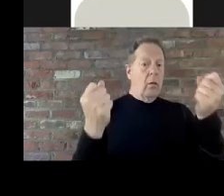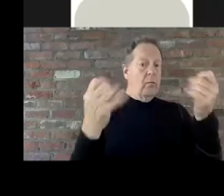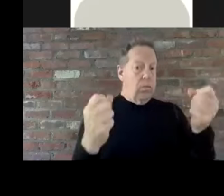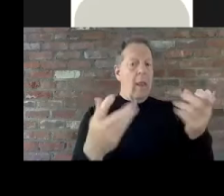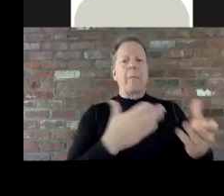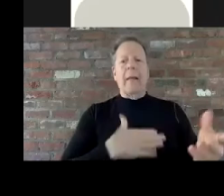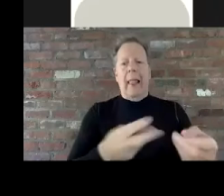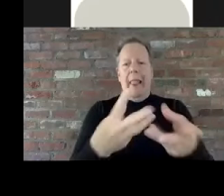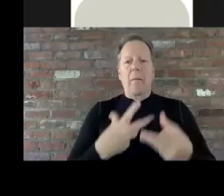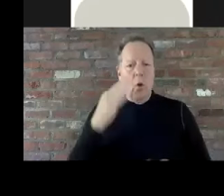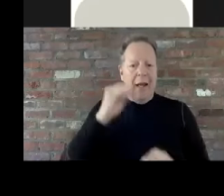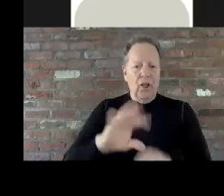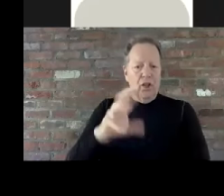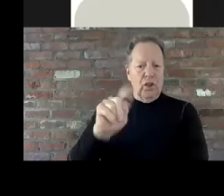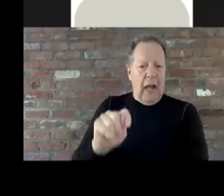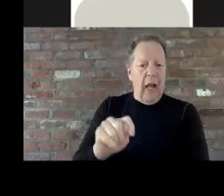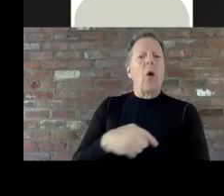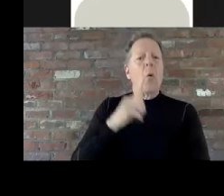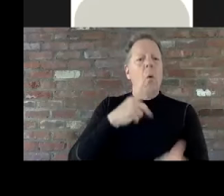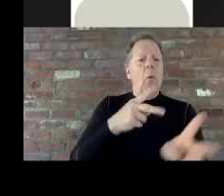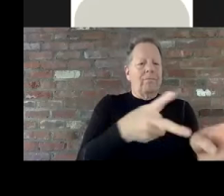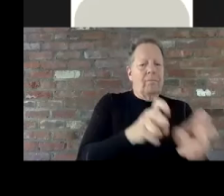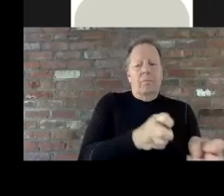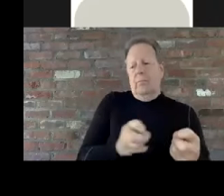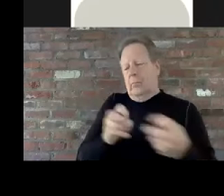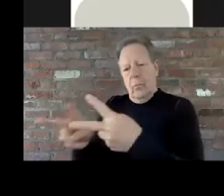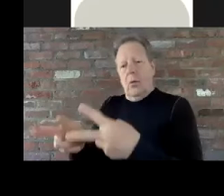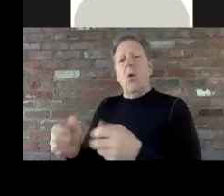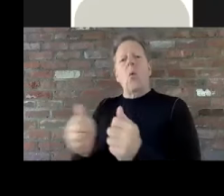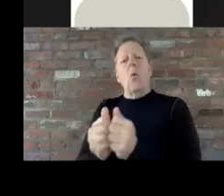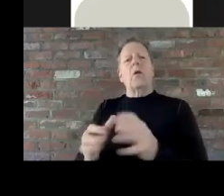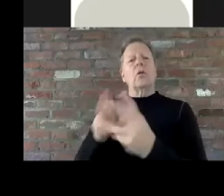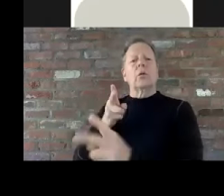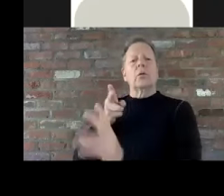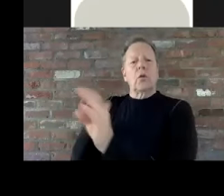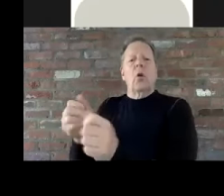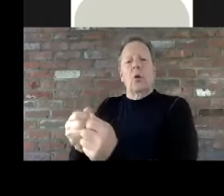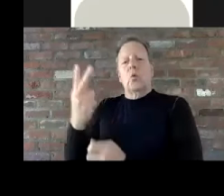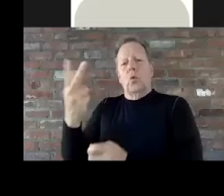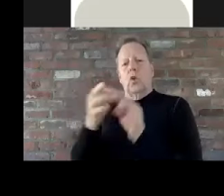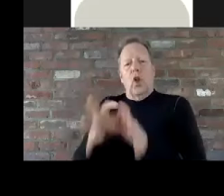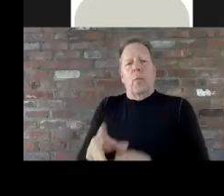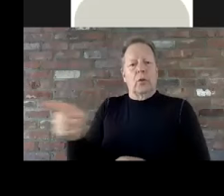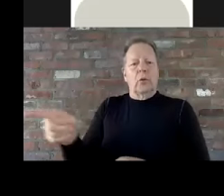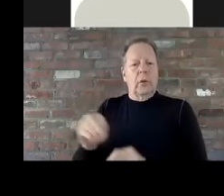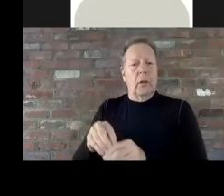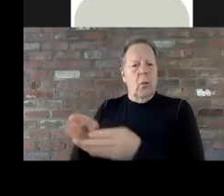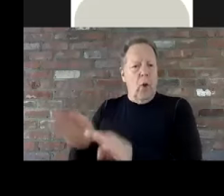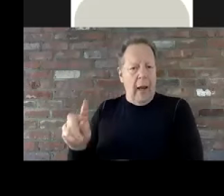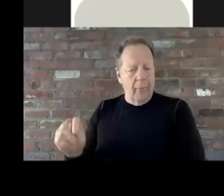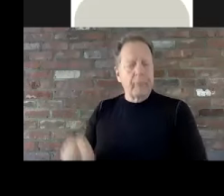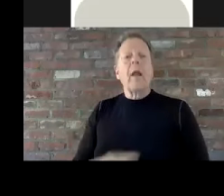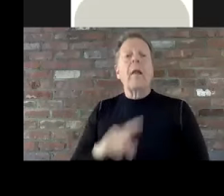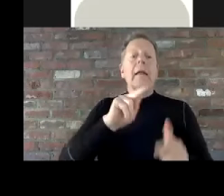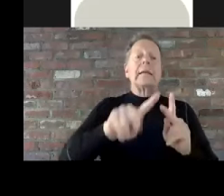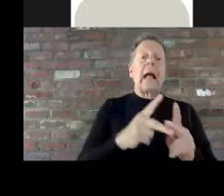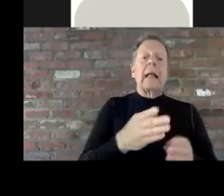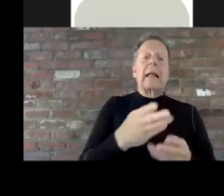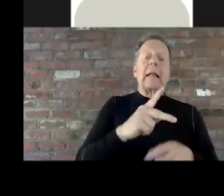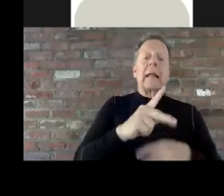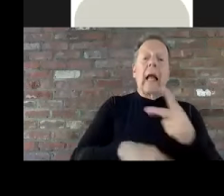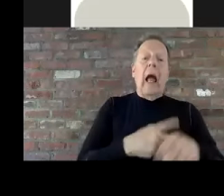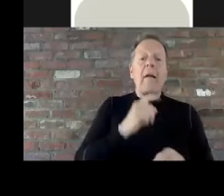let us know in the chat, and we will make sure that you join the interpreter. The second type of breakout